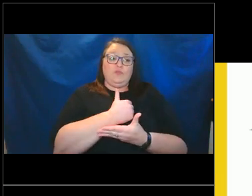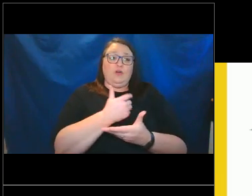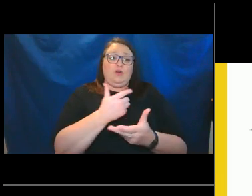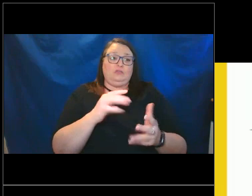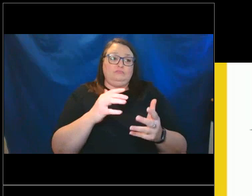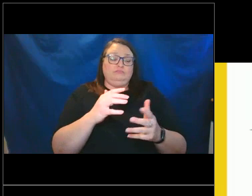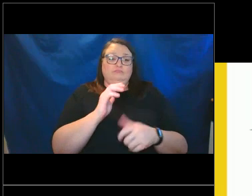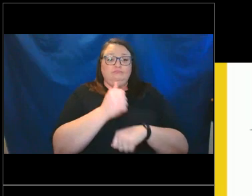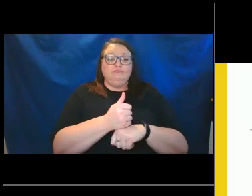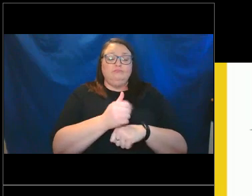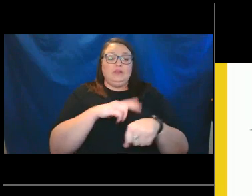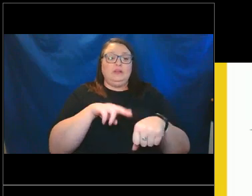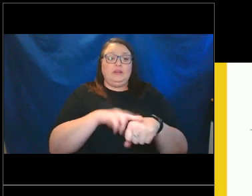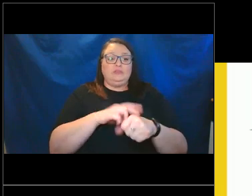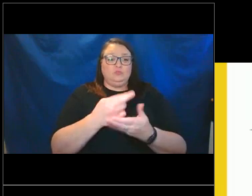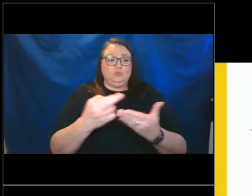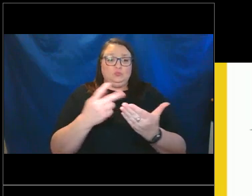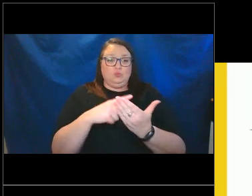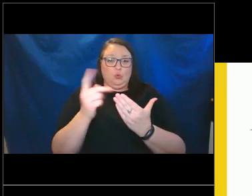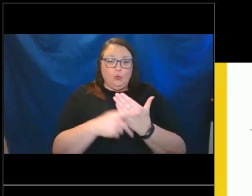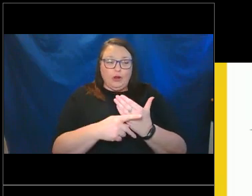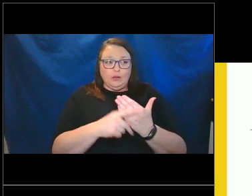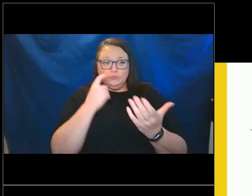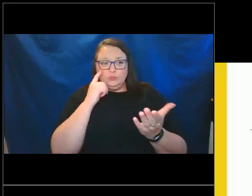resource programs and kind of what are the missing needs,